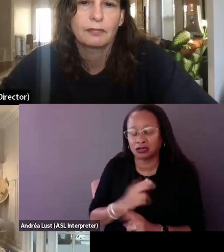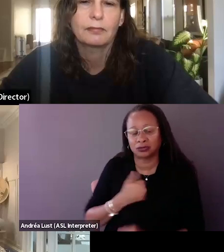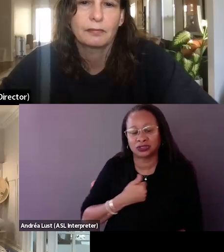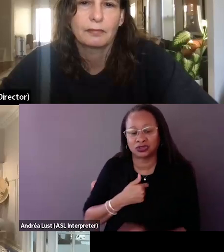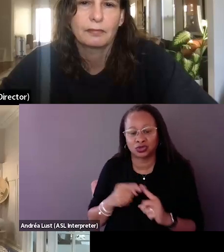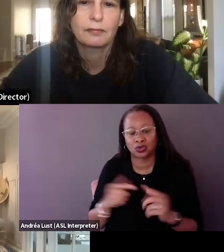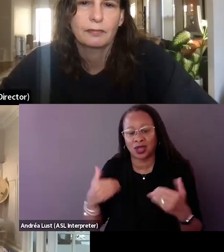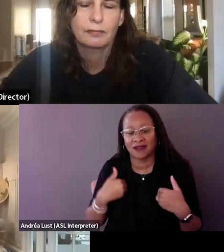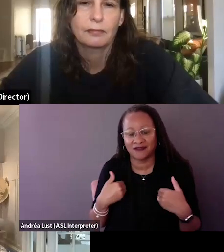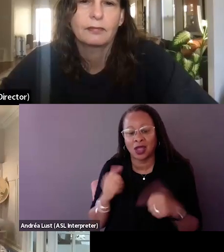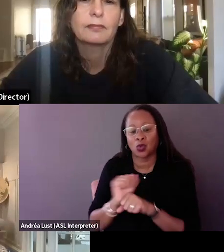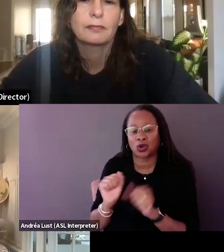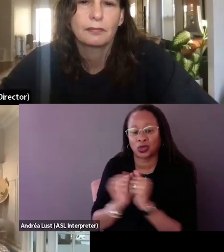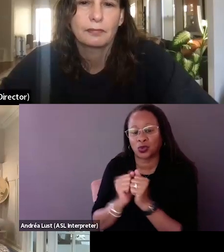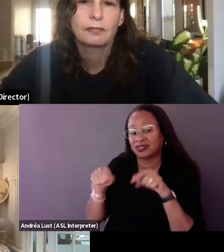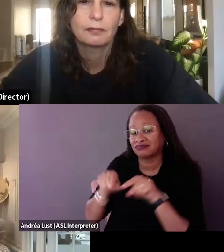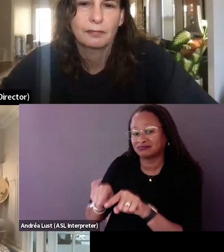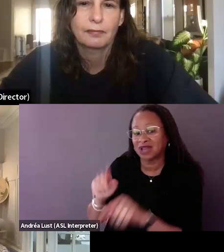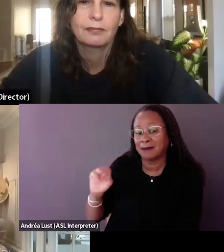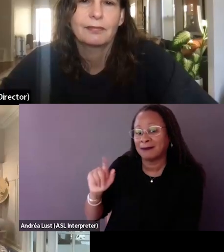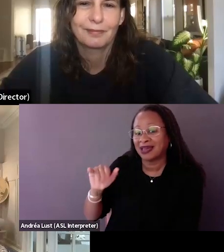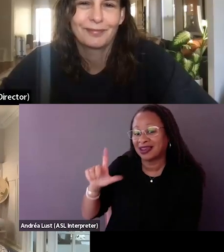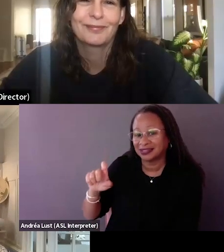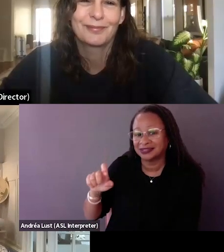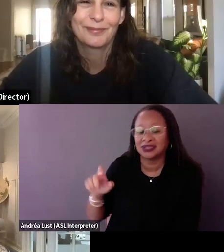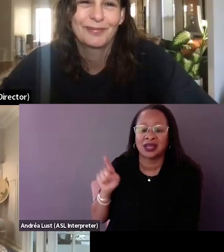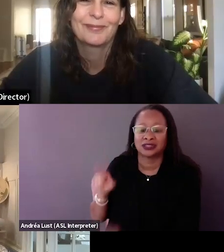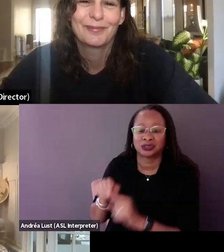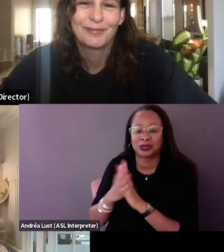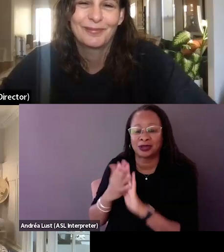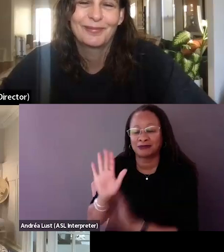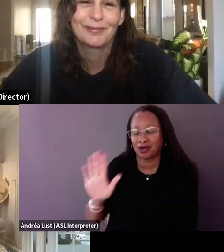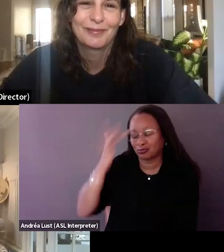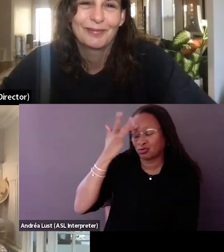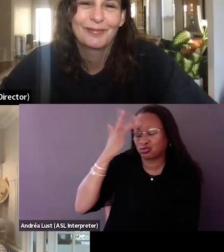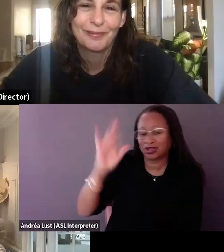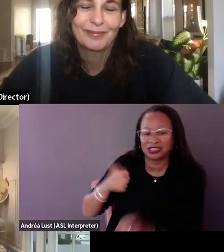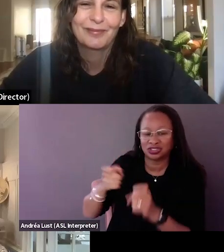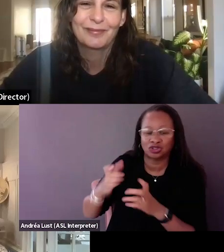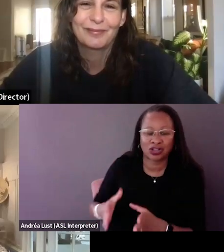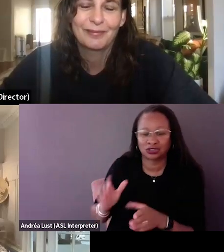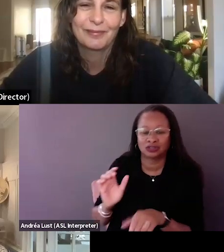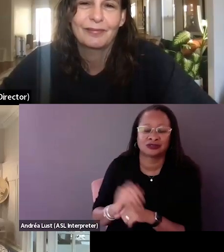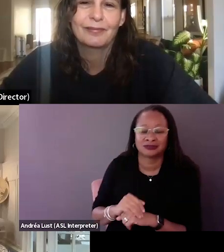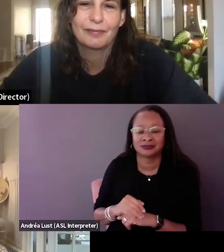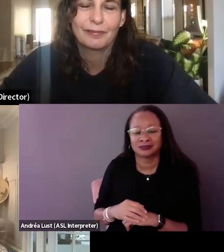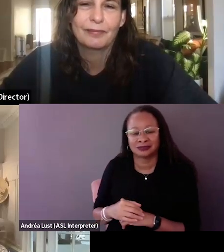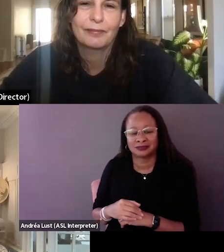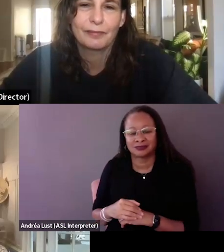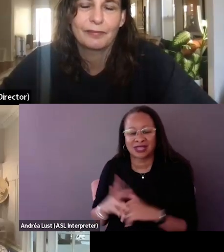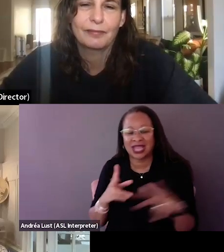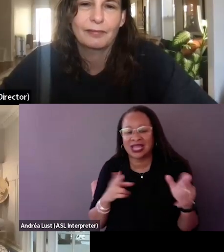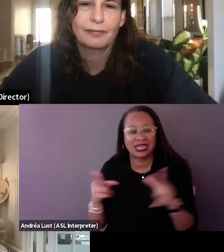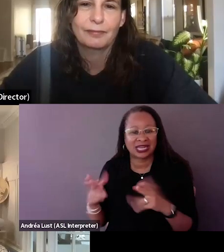have been working along. I watched Madeline do her brilliant job directing and editing